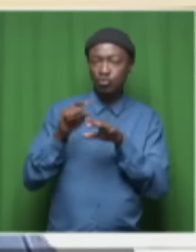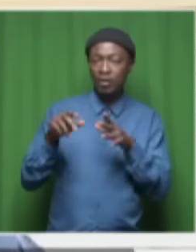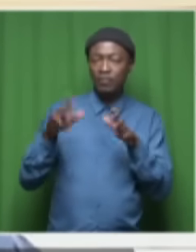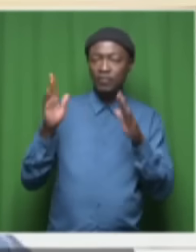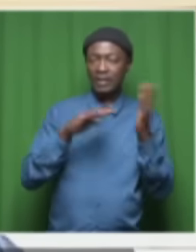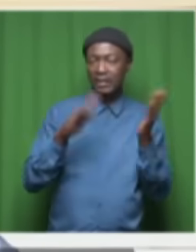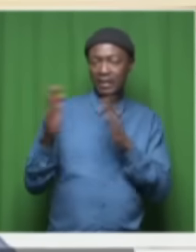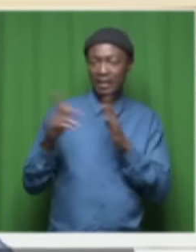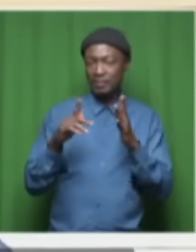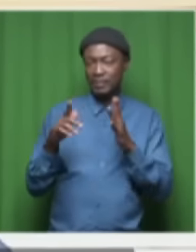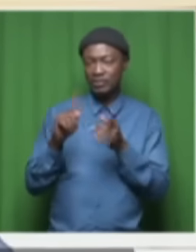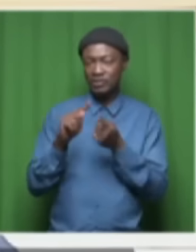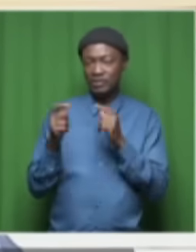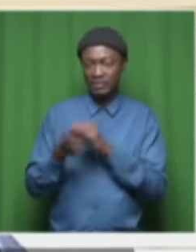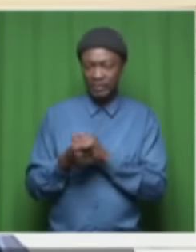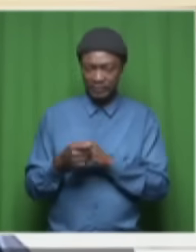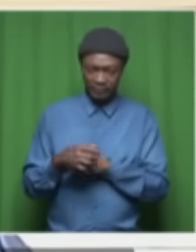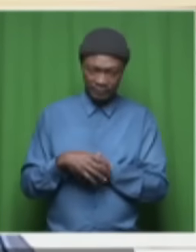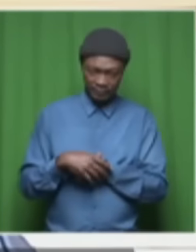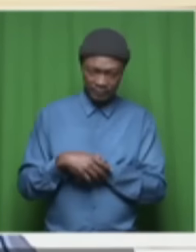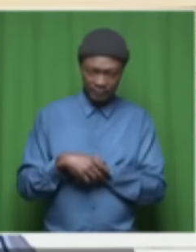also respond to our question in terms of,